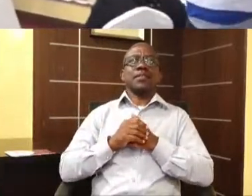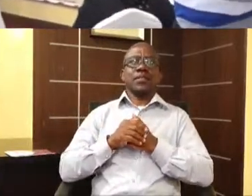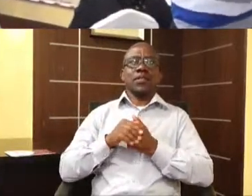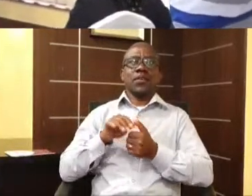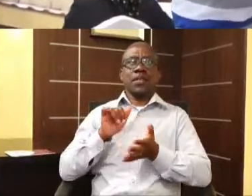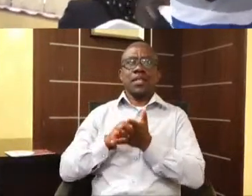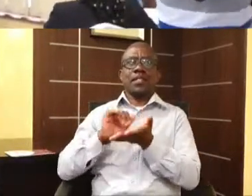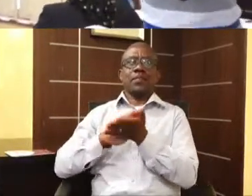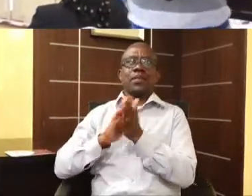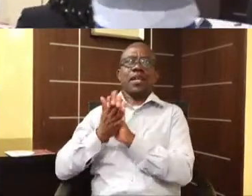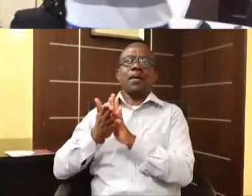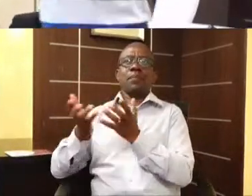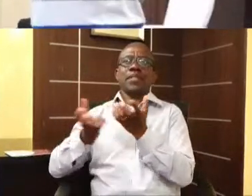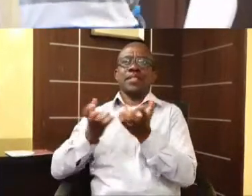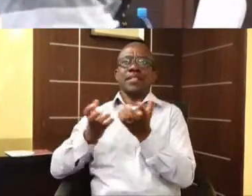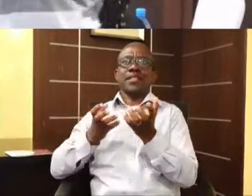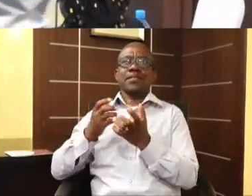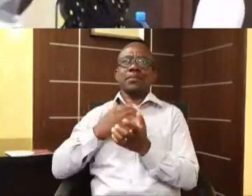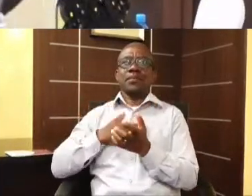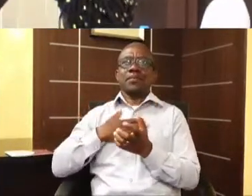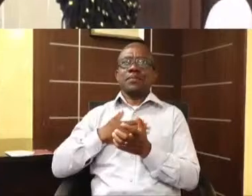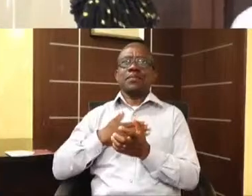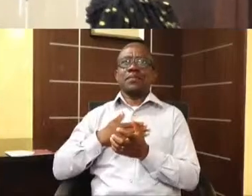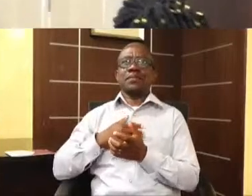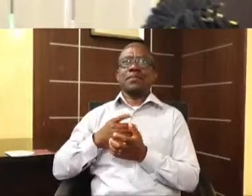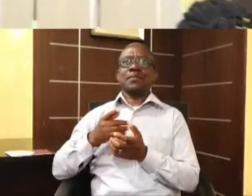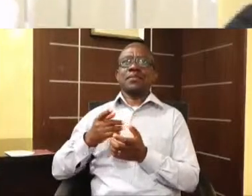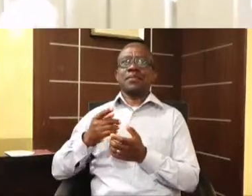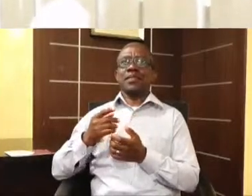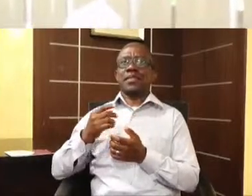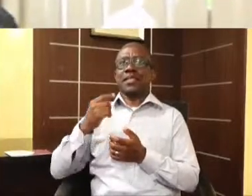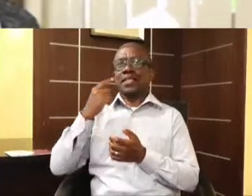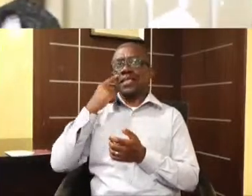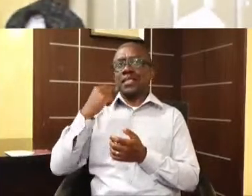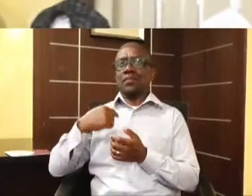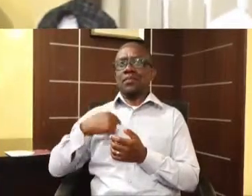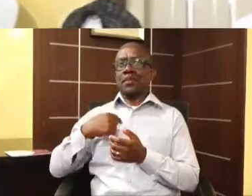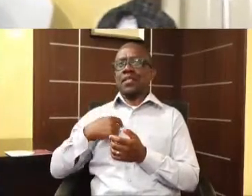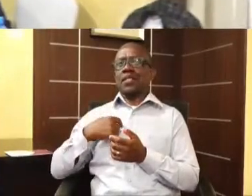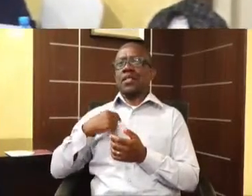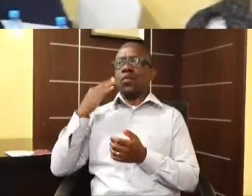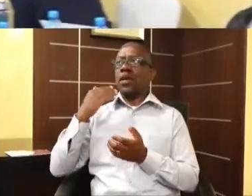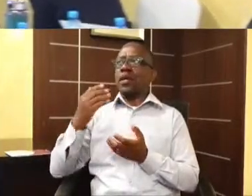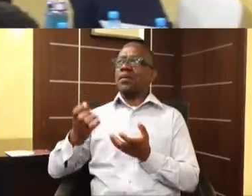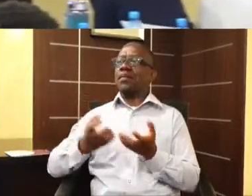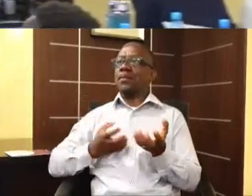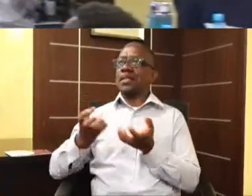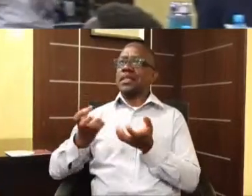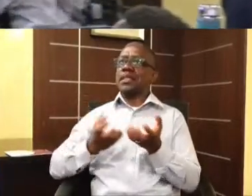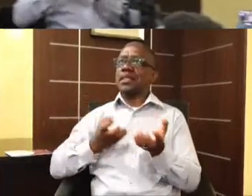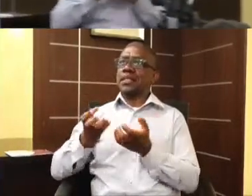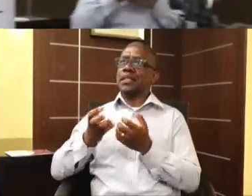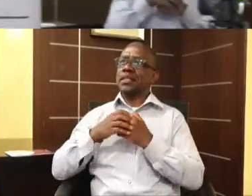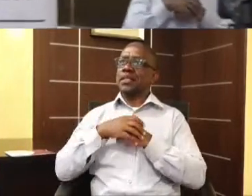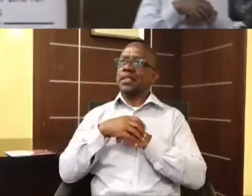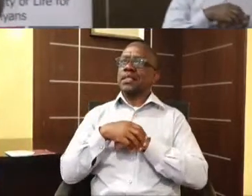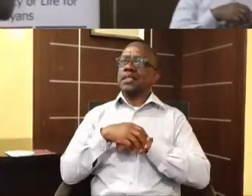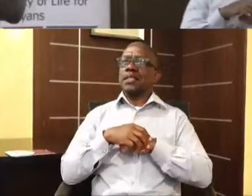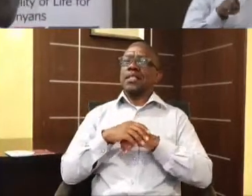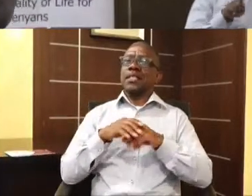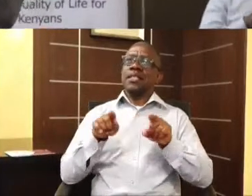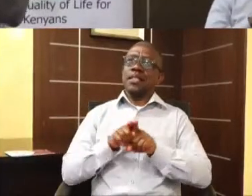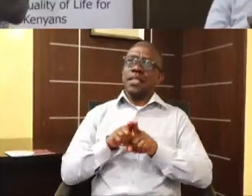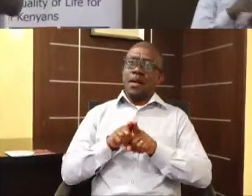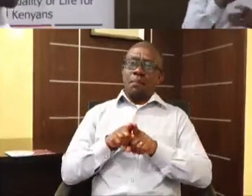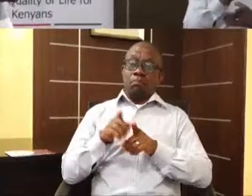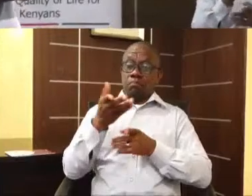see me aside. All right. Let me just give you my card. You can see me aside. It's business. I see you I'm not making it secret. I can also do it for you.